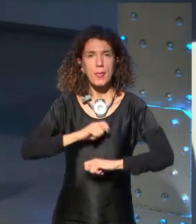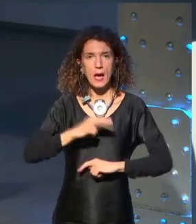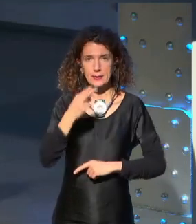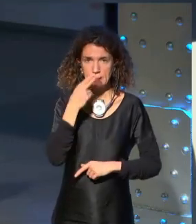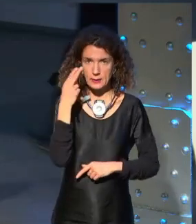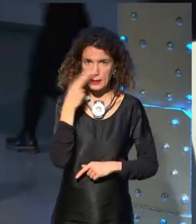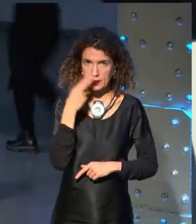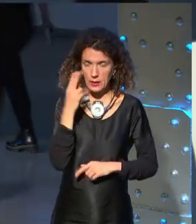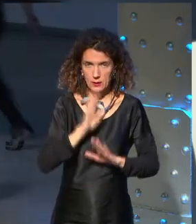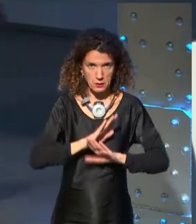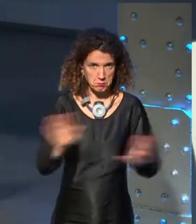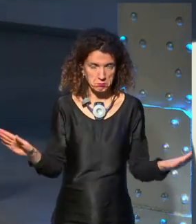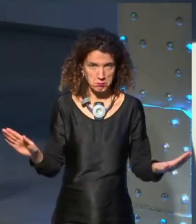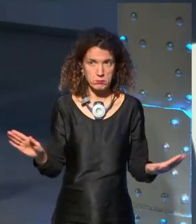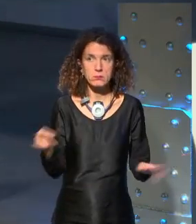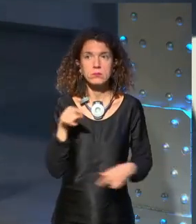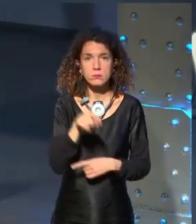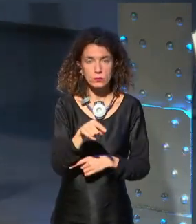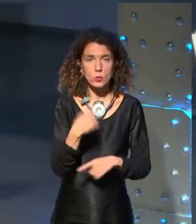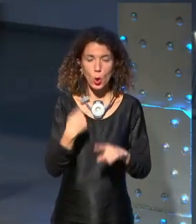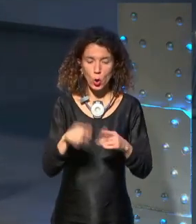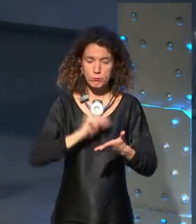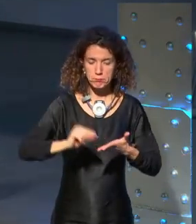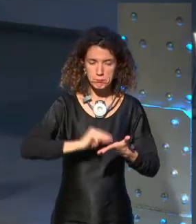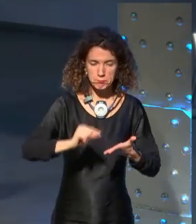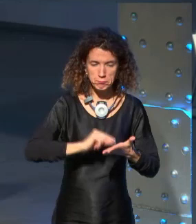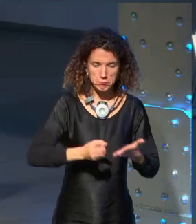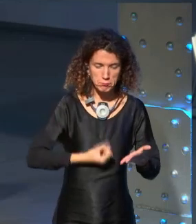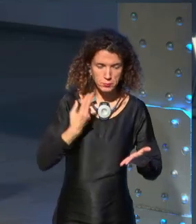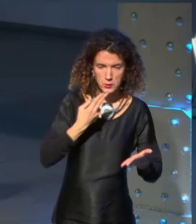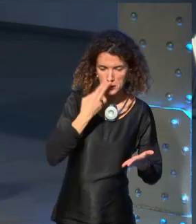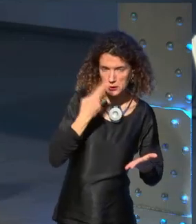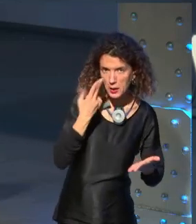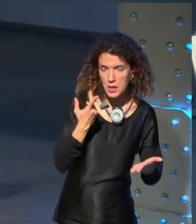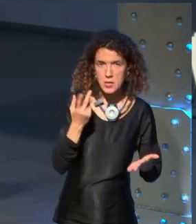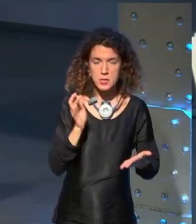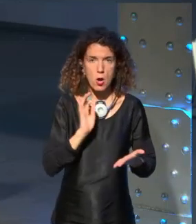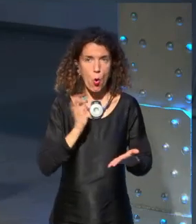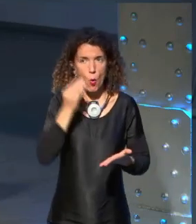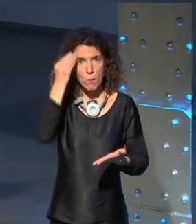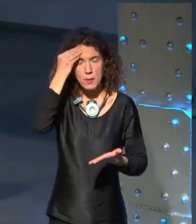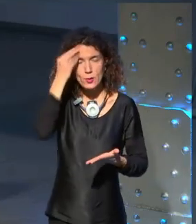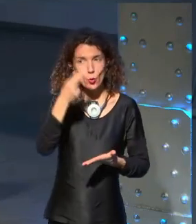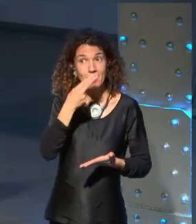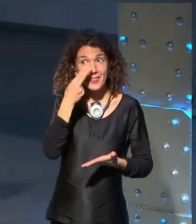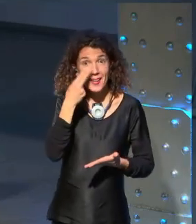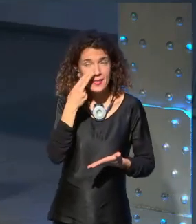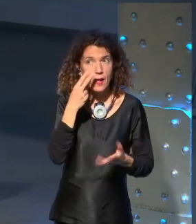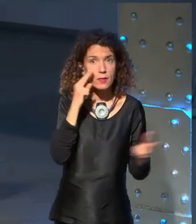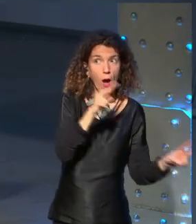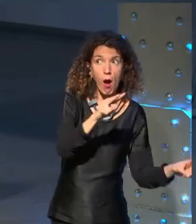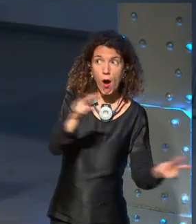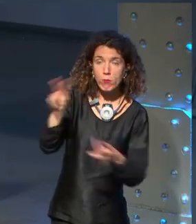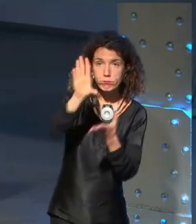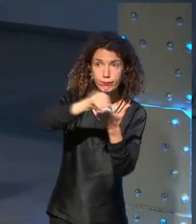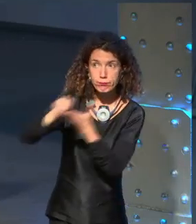show things that I think are interesting to look at. Sometimes they're negative, sometimes they're positive. But for